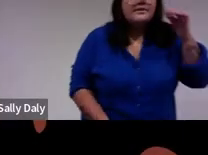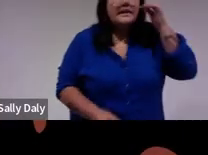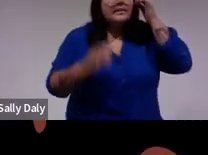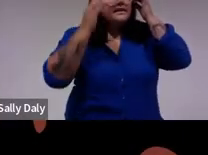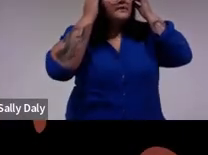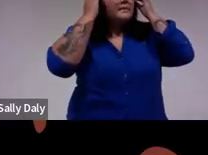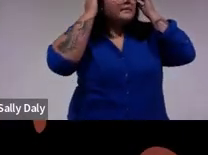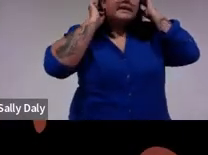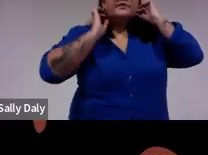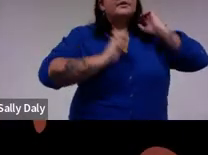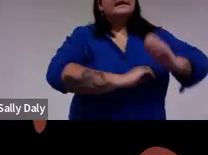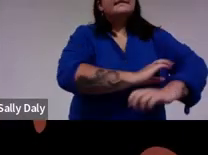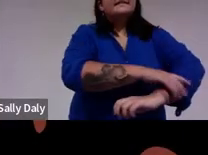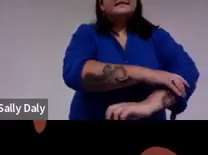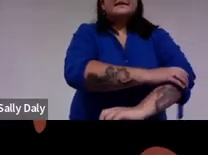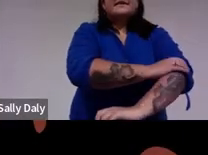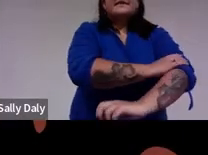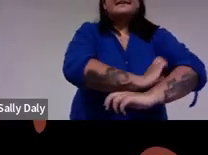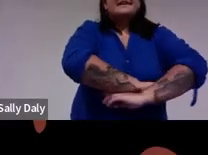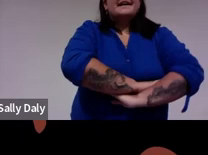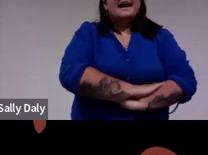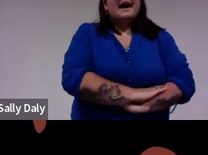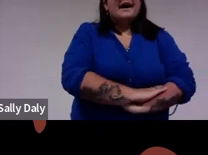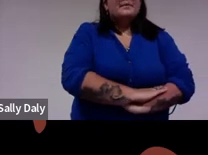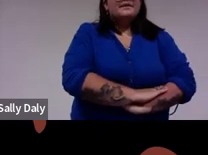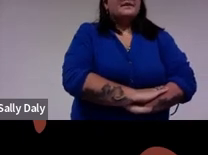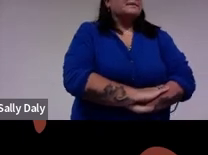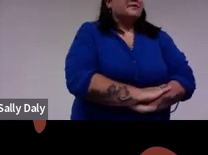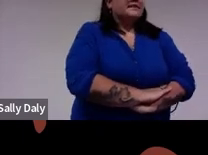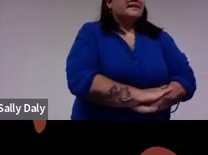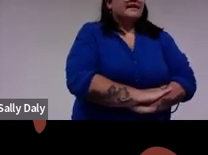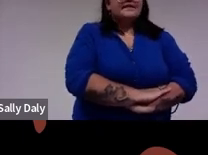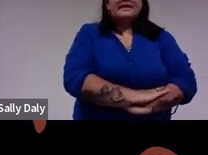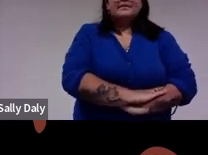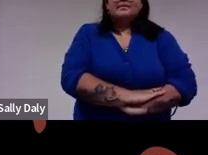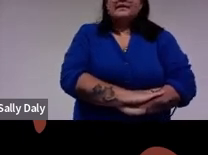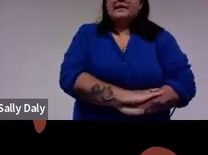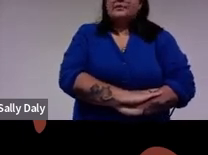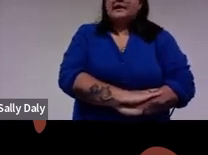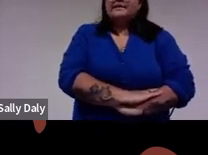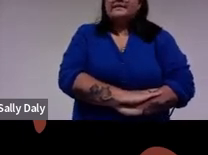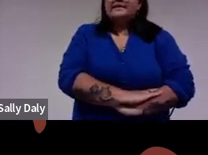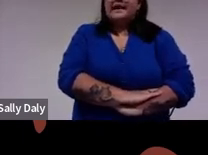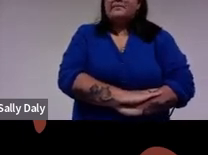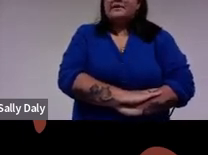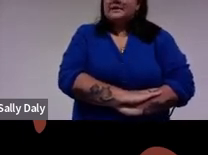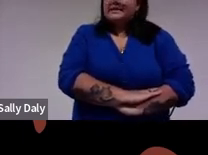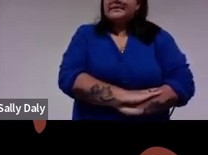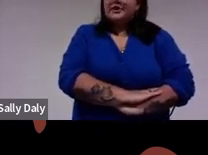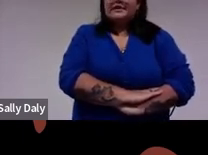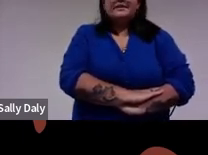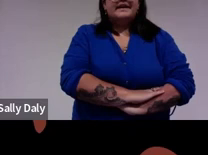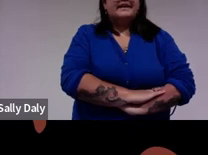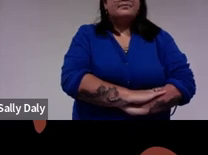Hello everyone, Malathi B. McIlraith. So I'm Associate Professor Kathleen Butler McIlraith's